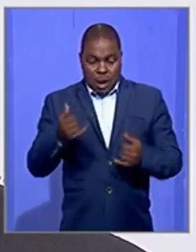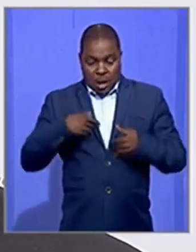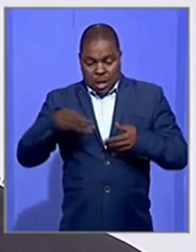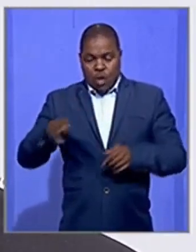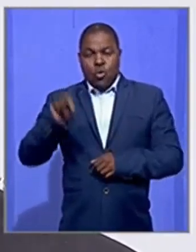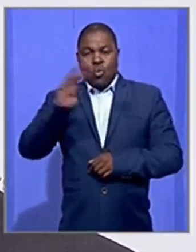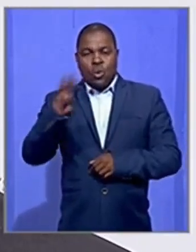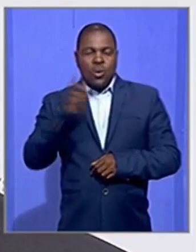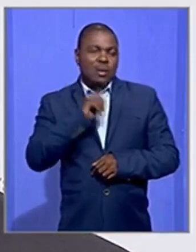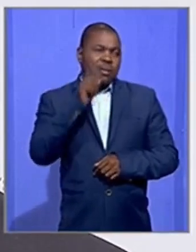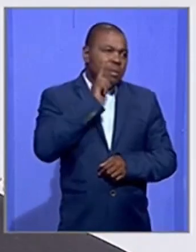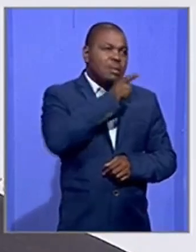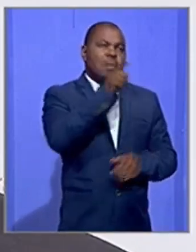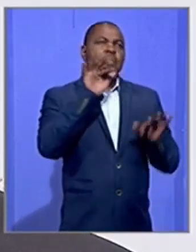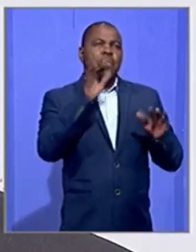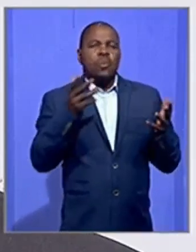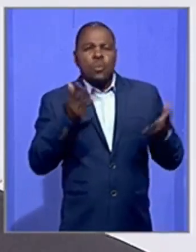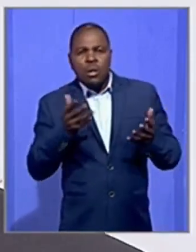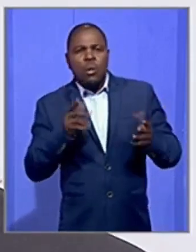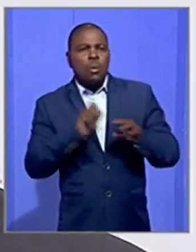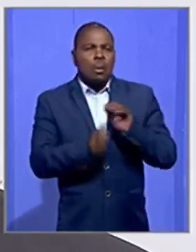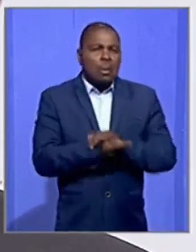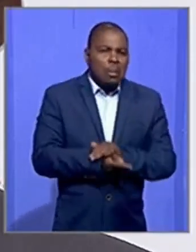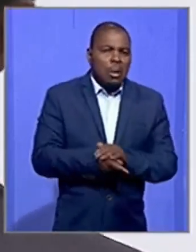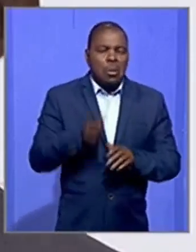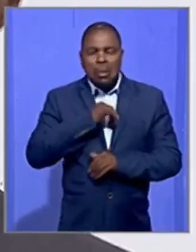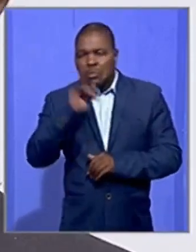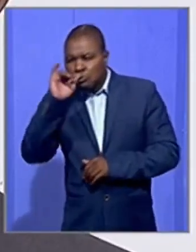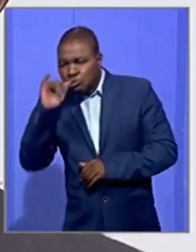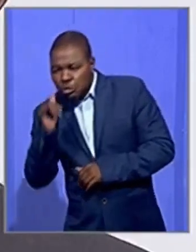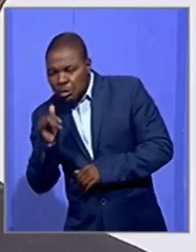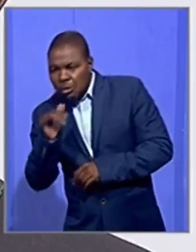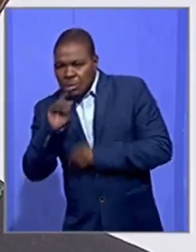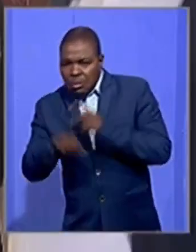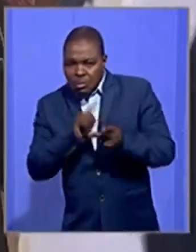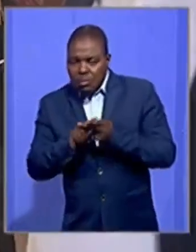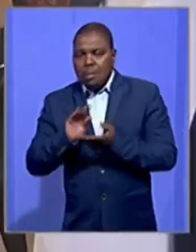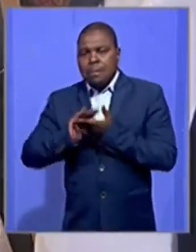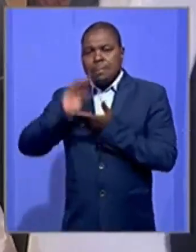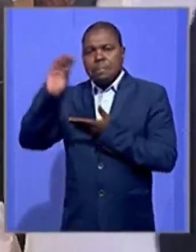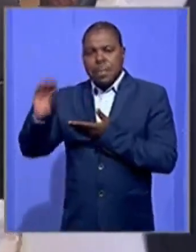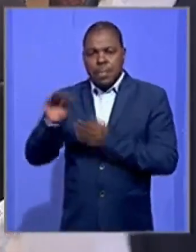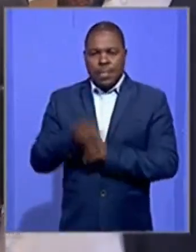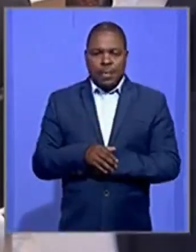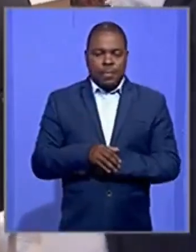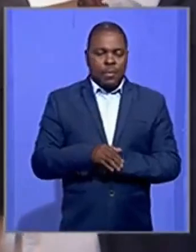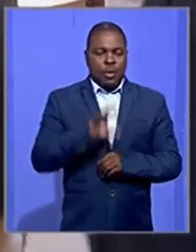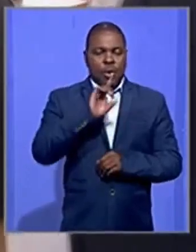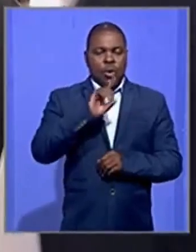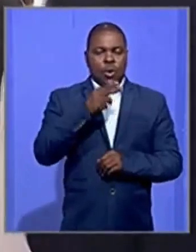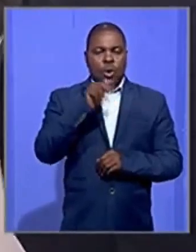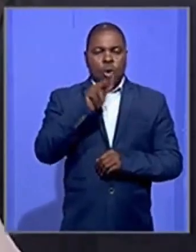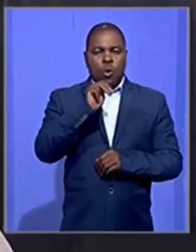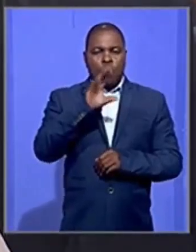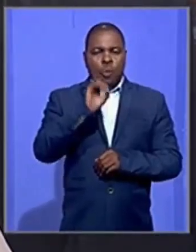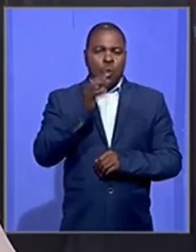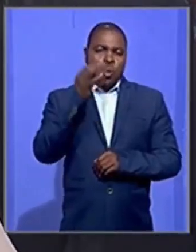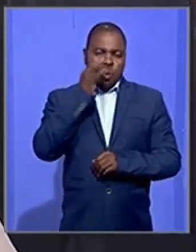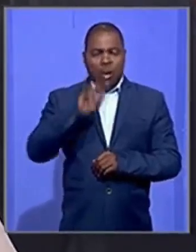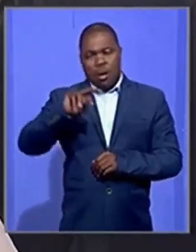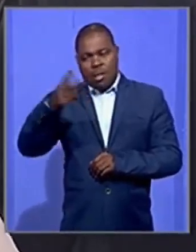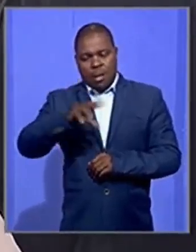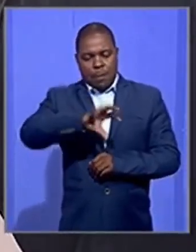them. Where are you? What happened to you? Examine them and therefore give them what is due. Dlomo a re ba tla etela diprovince tse dingwe go sekaseka